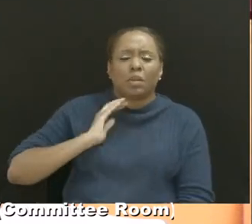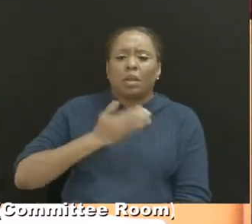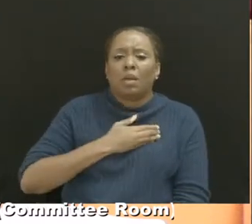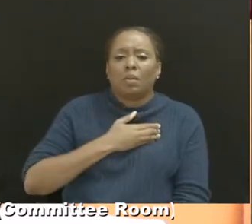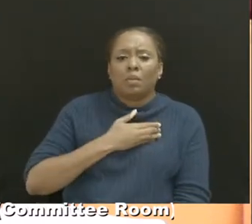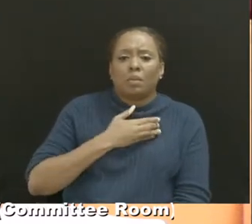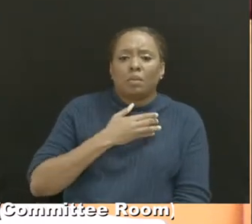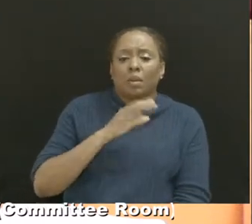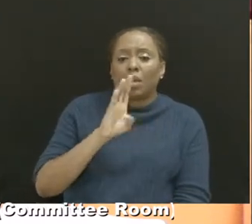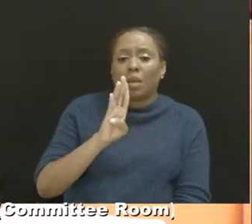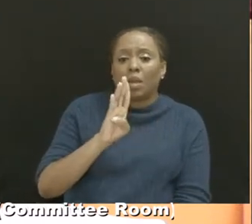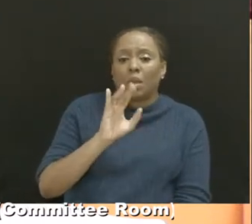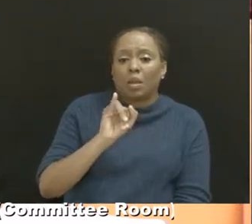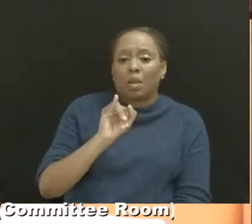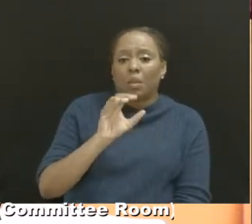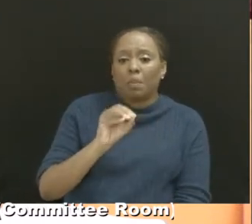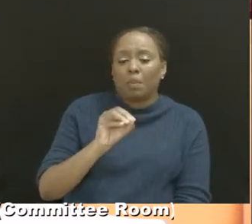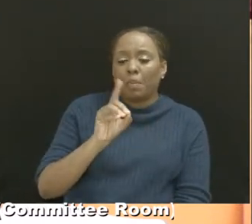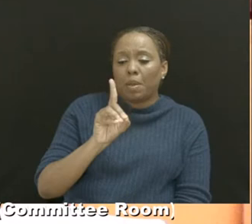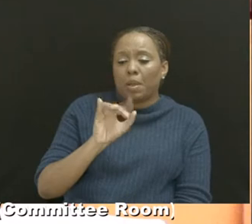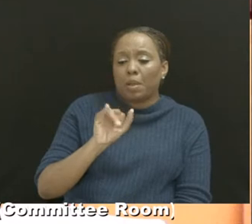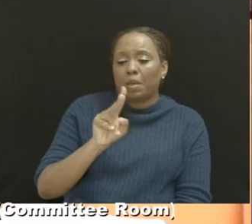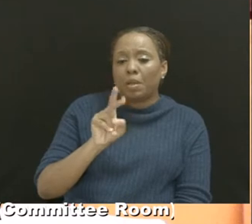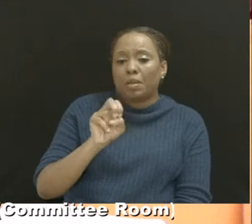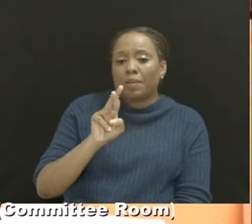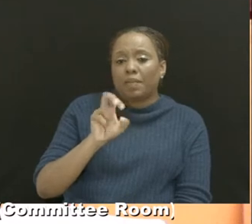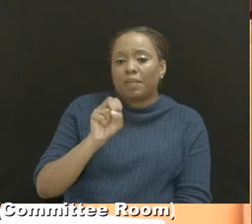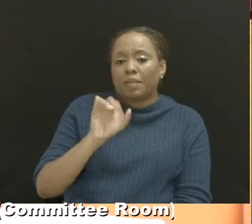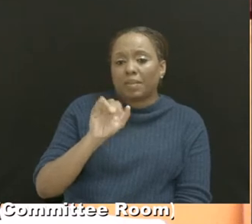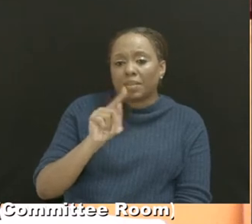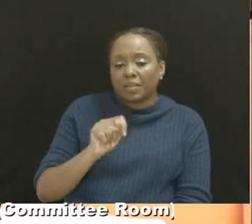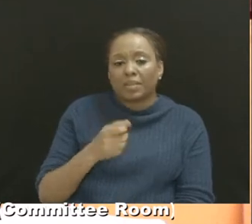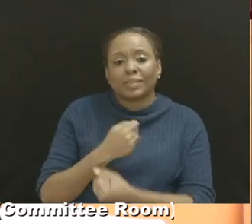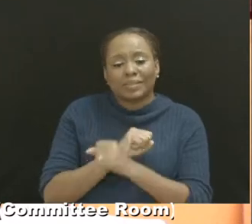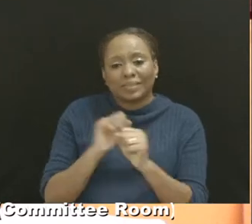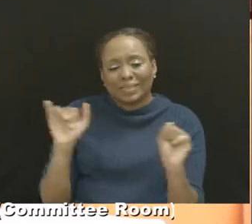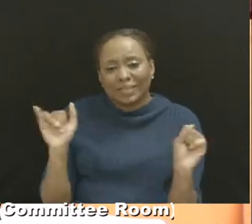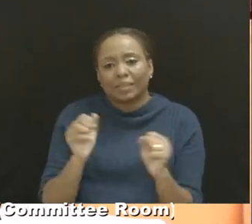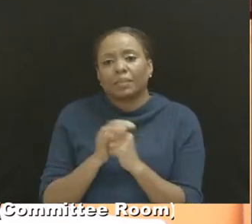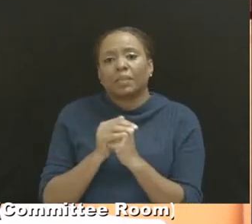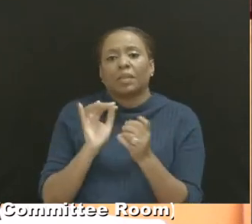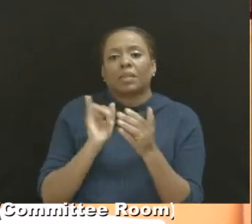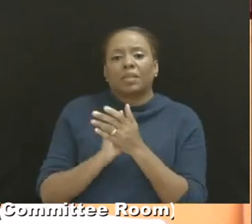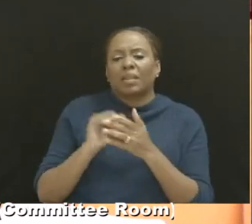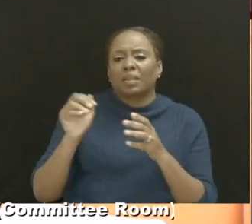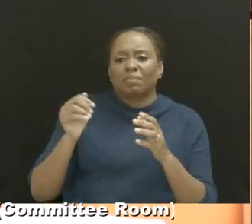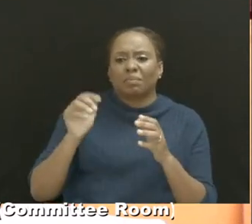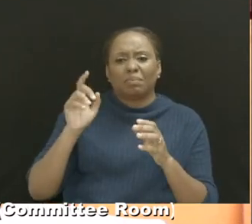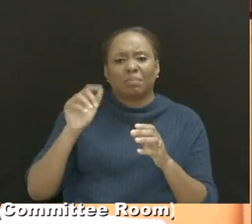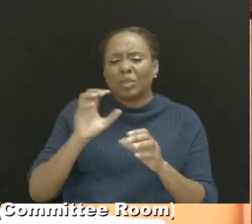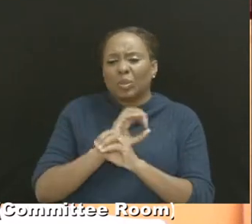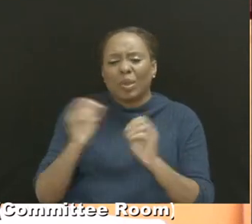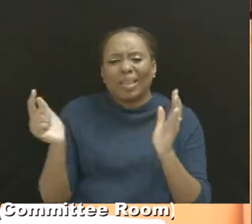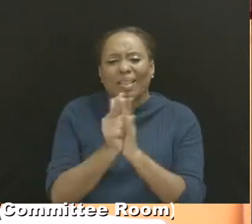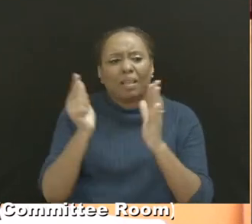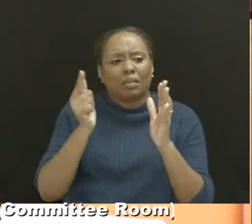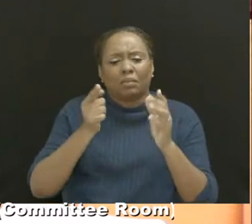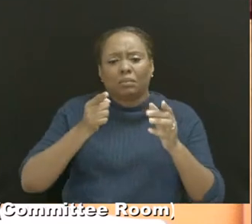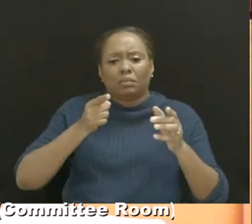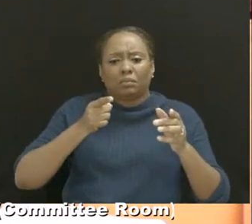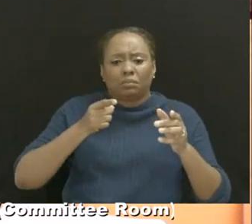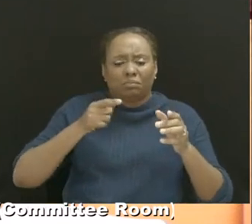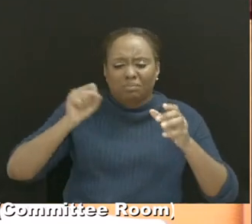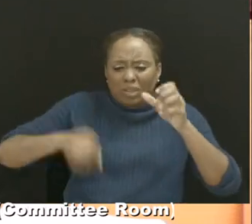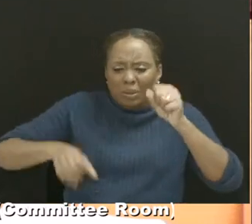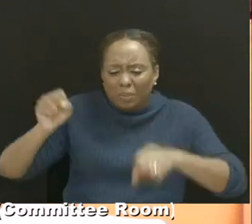preserved, that our dump sites must become a thing of the past, that there must be ecosystem management, that